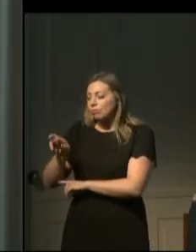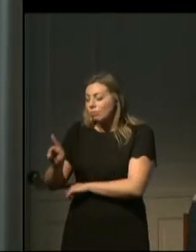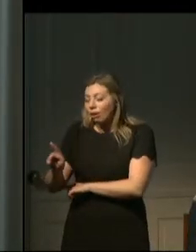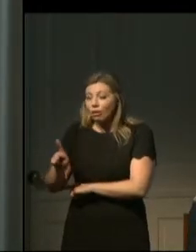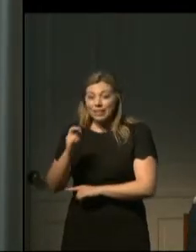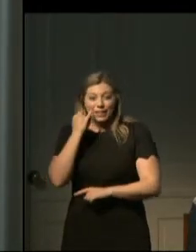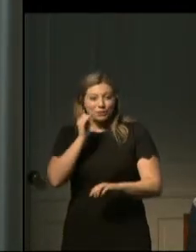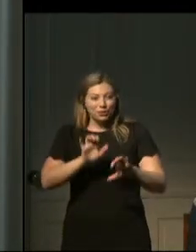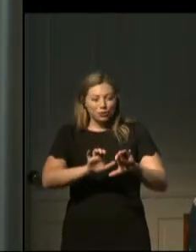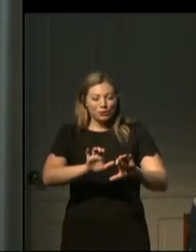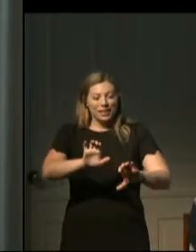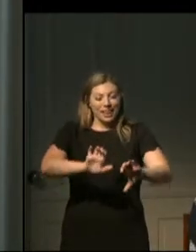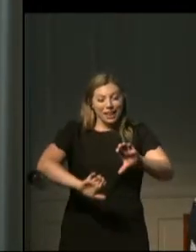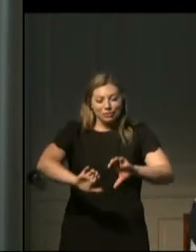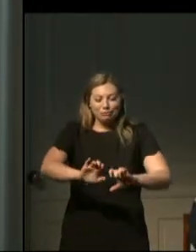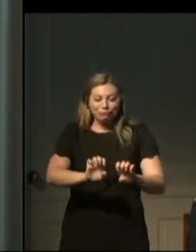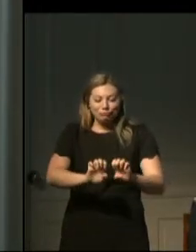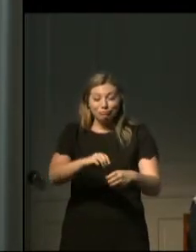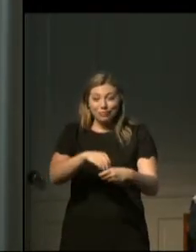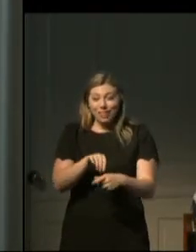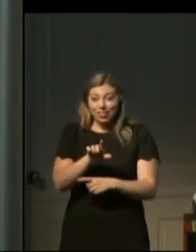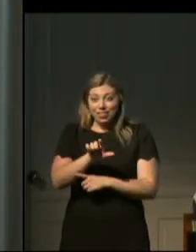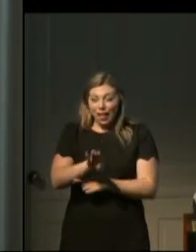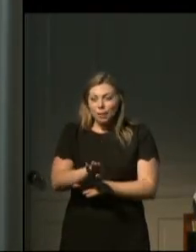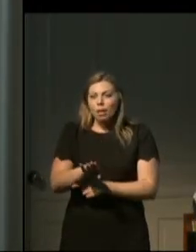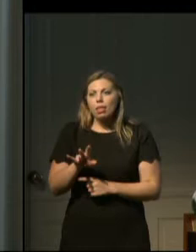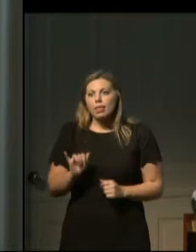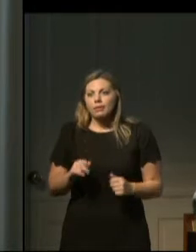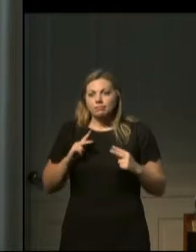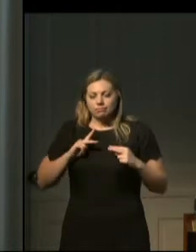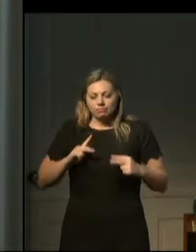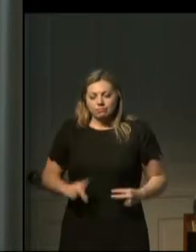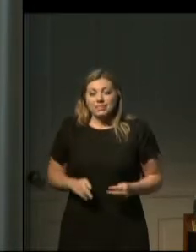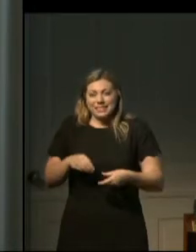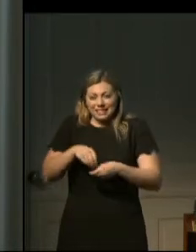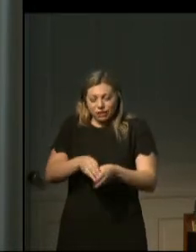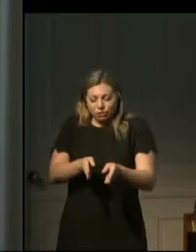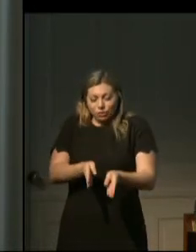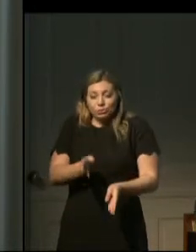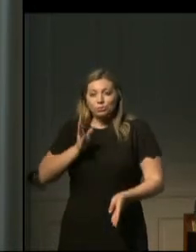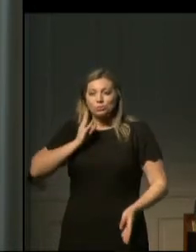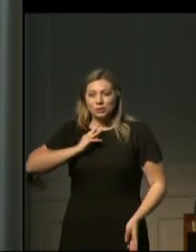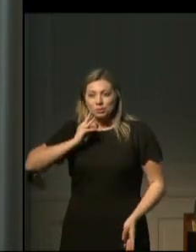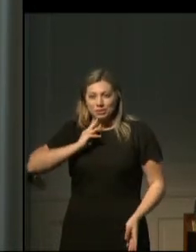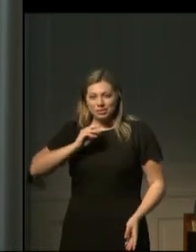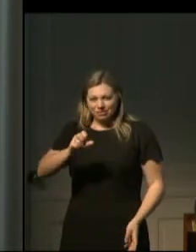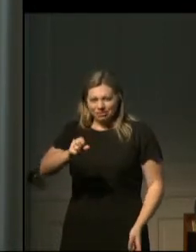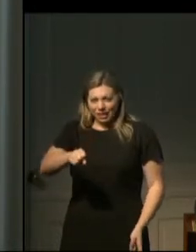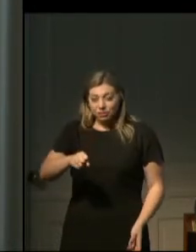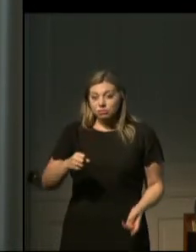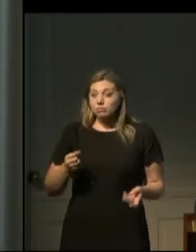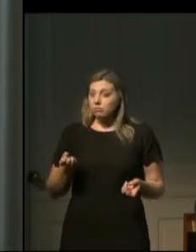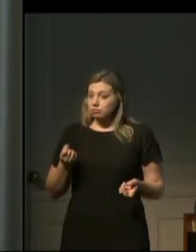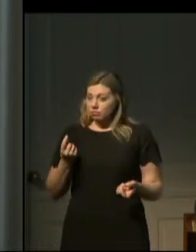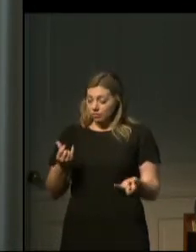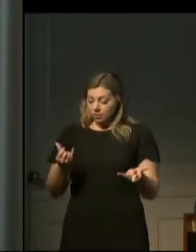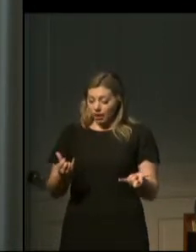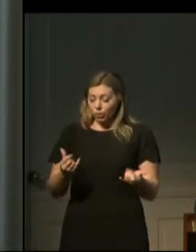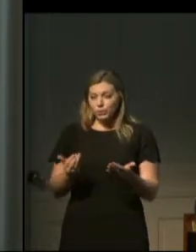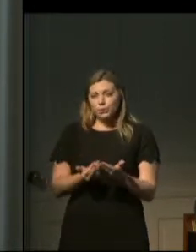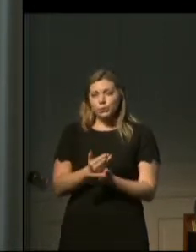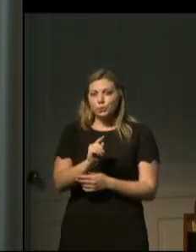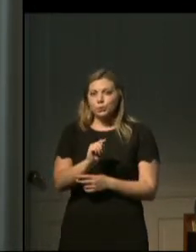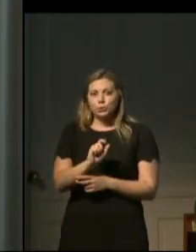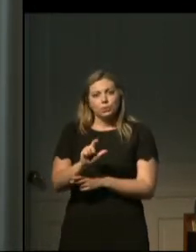a chemistry experiment in a lab, that's a physical in-person experience. But now we have new tools that